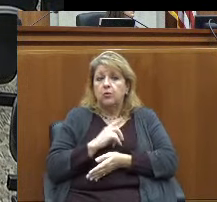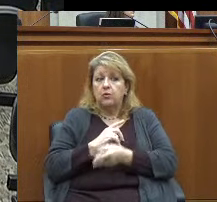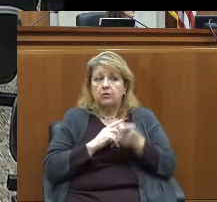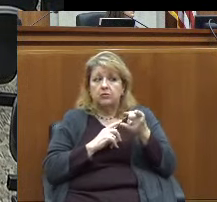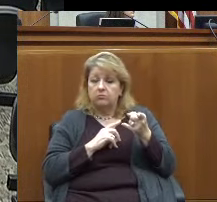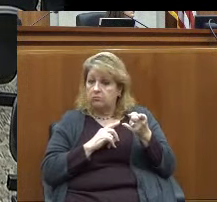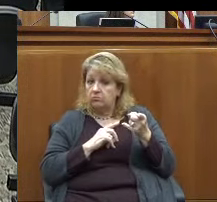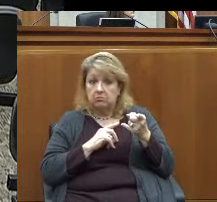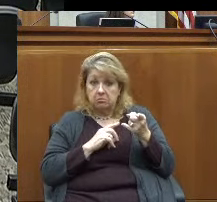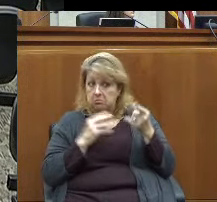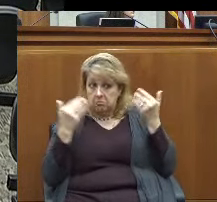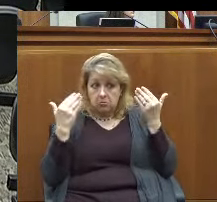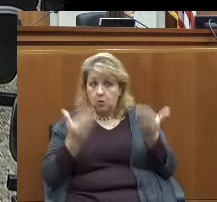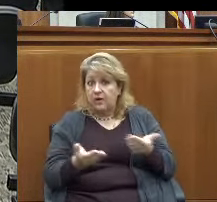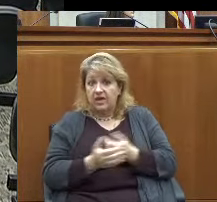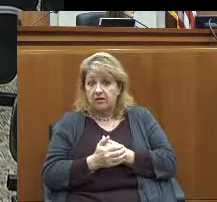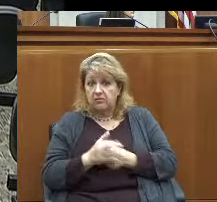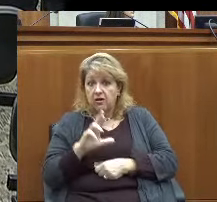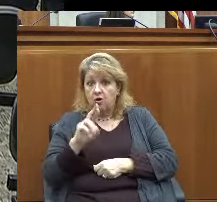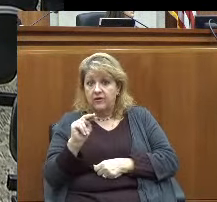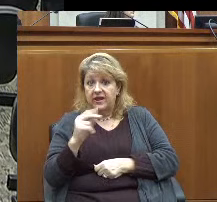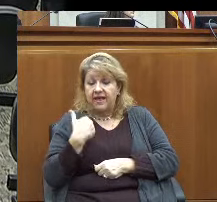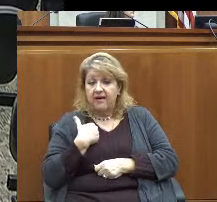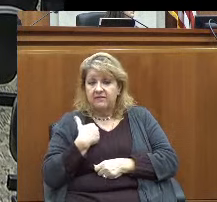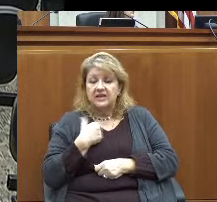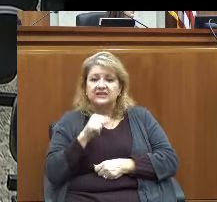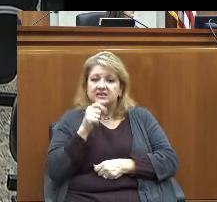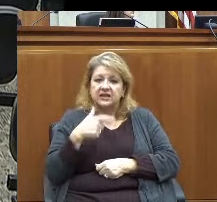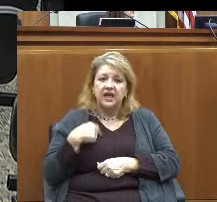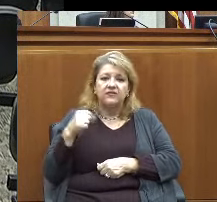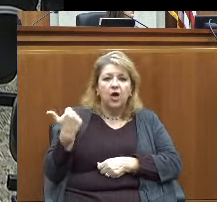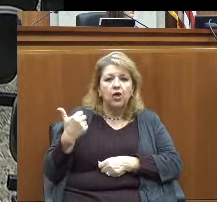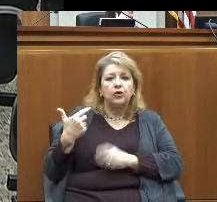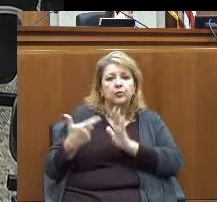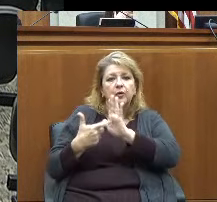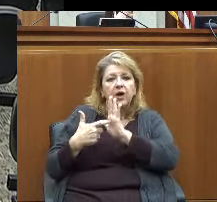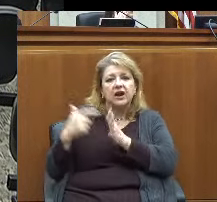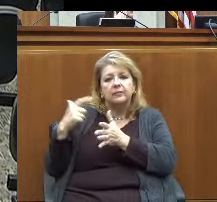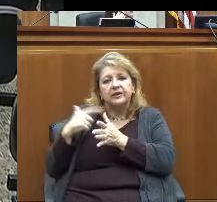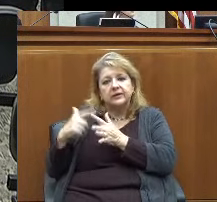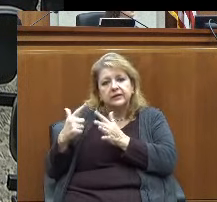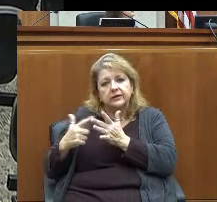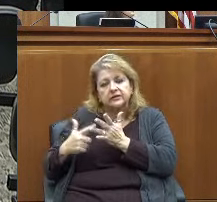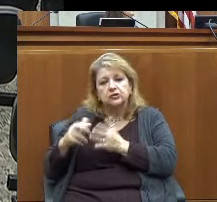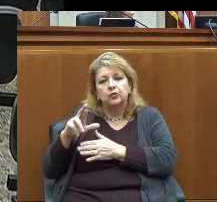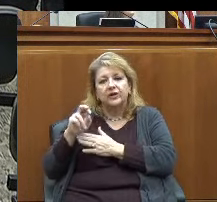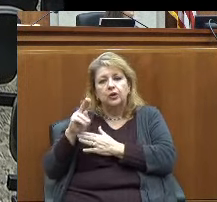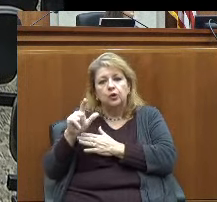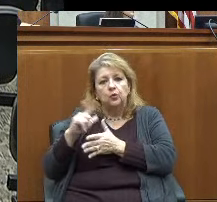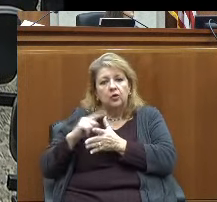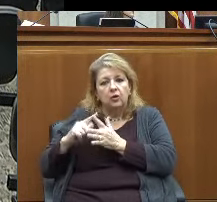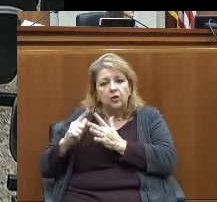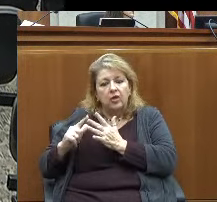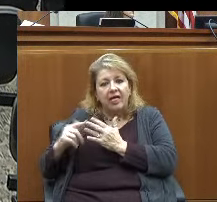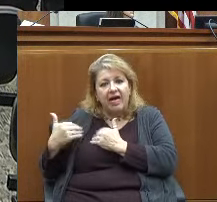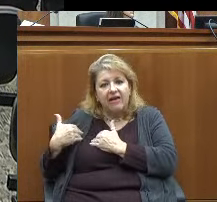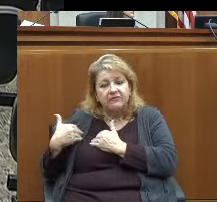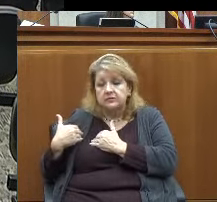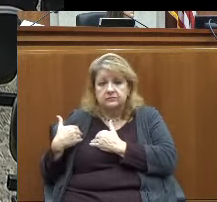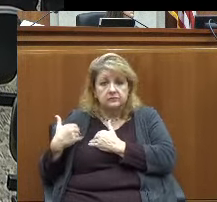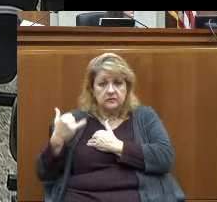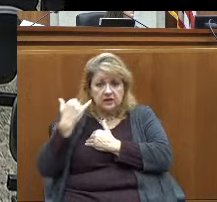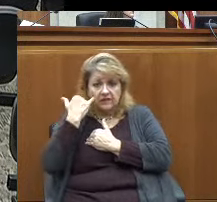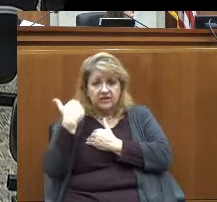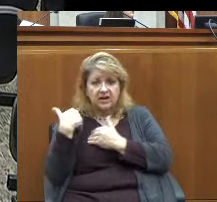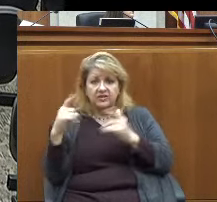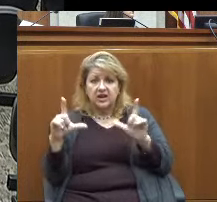so there's no reason to have all of these additional requirements and renewals so long as the person is a licensed